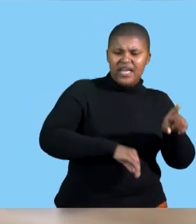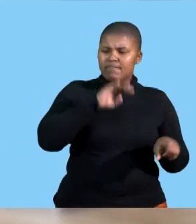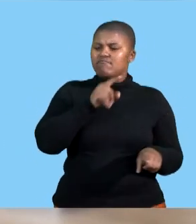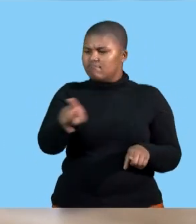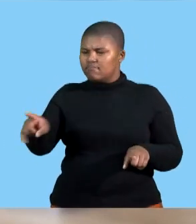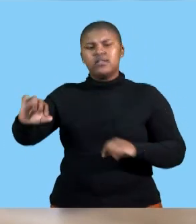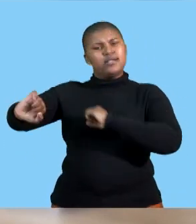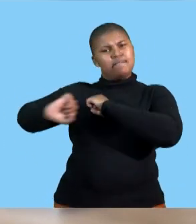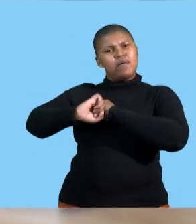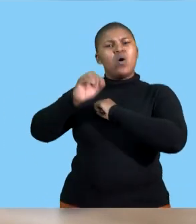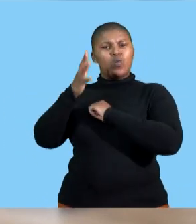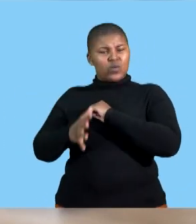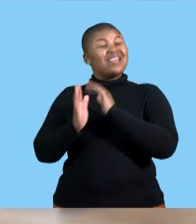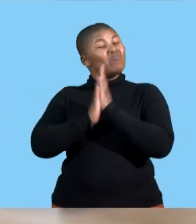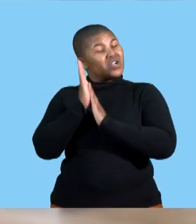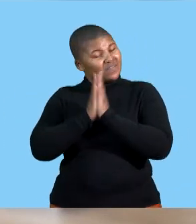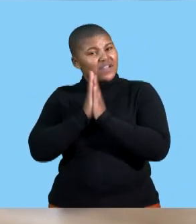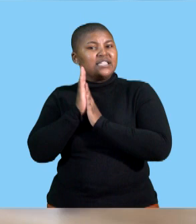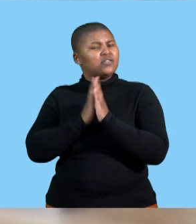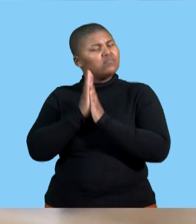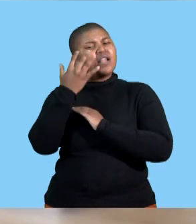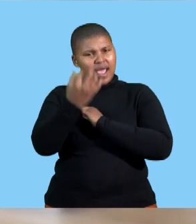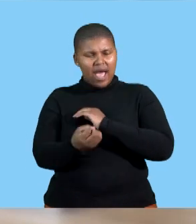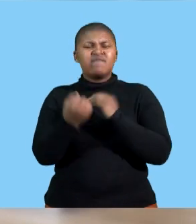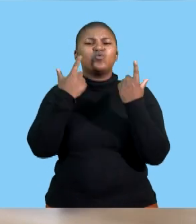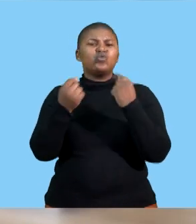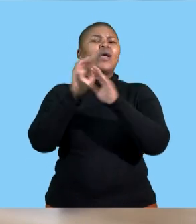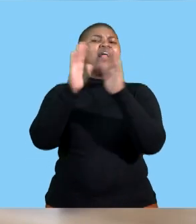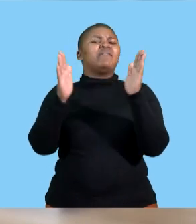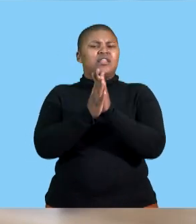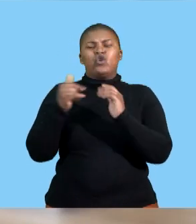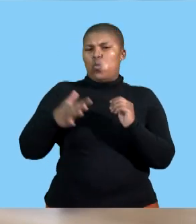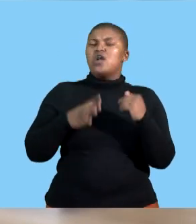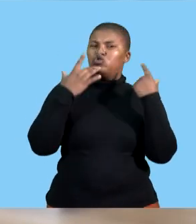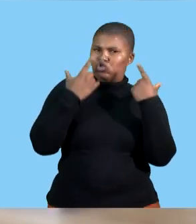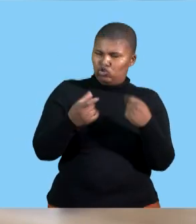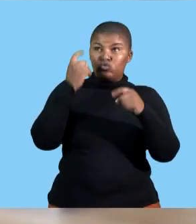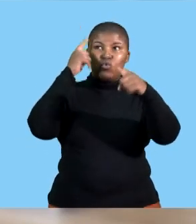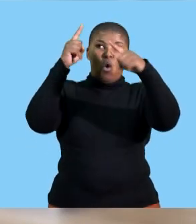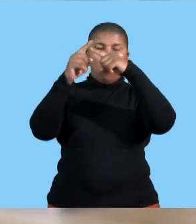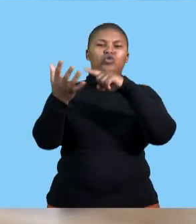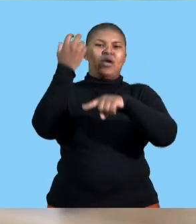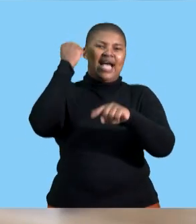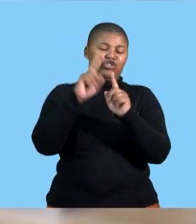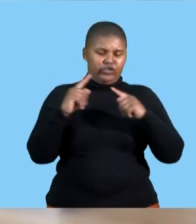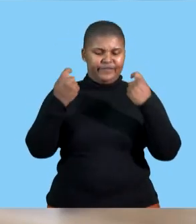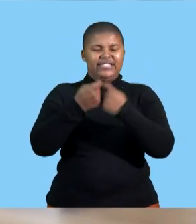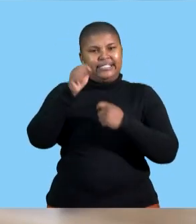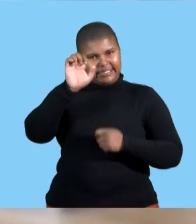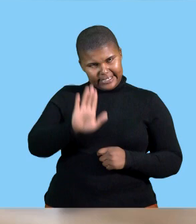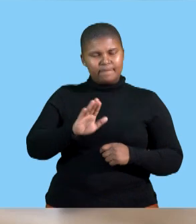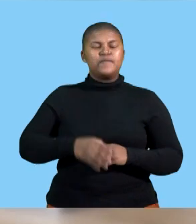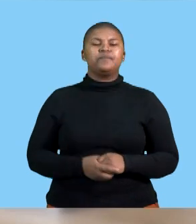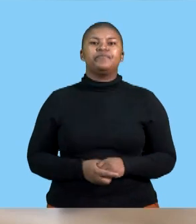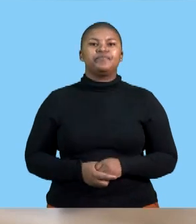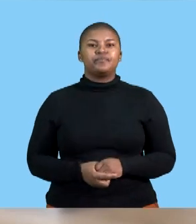other team members. So they are motivated to do exactly what the group has to do or what the team has to achieve at